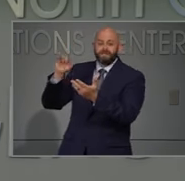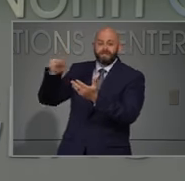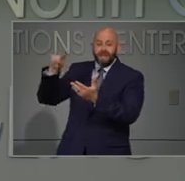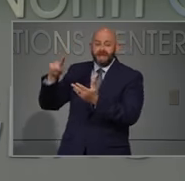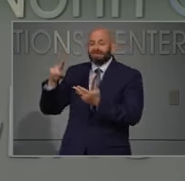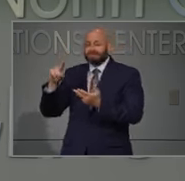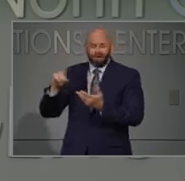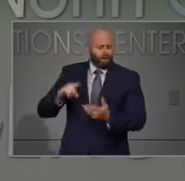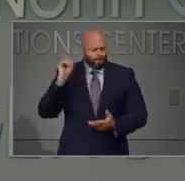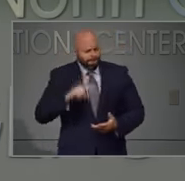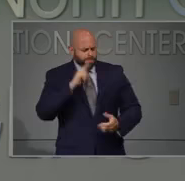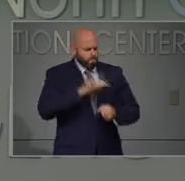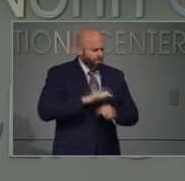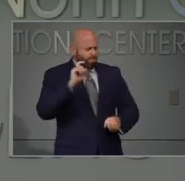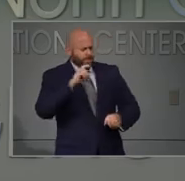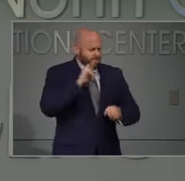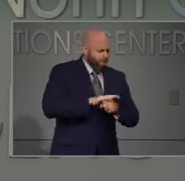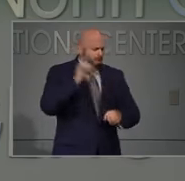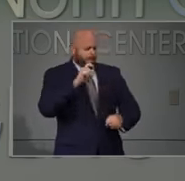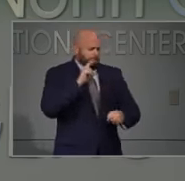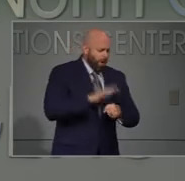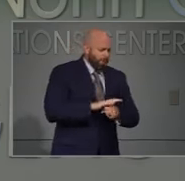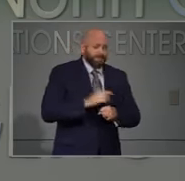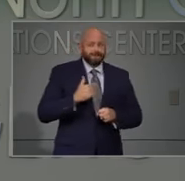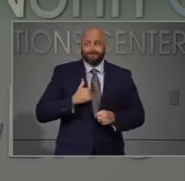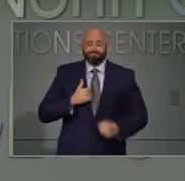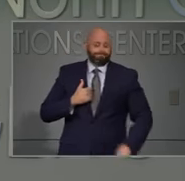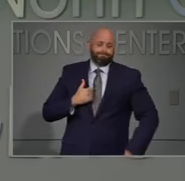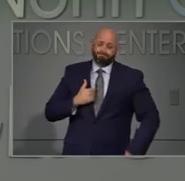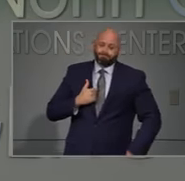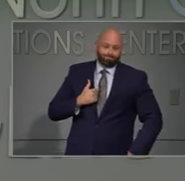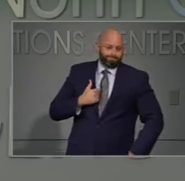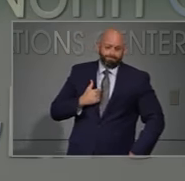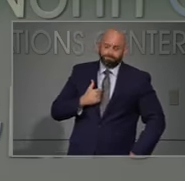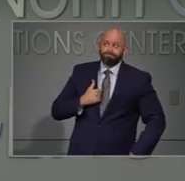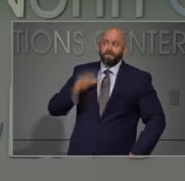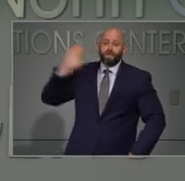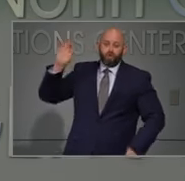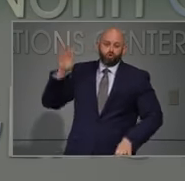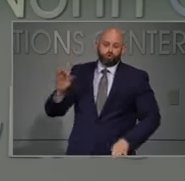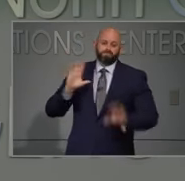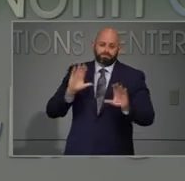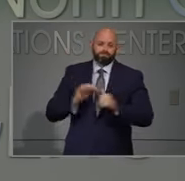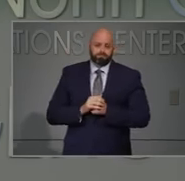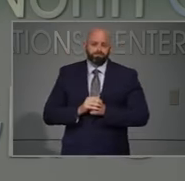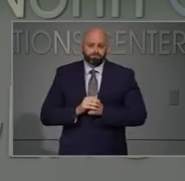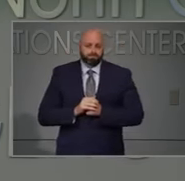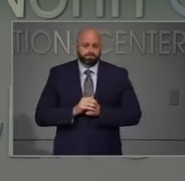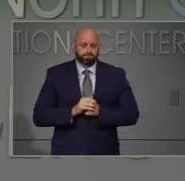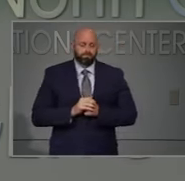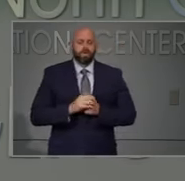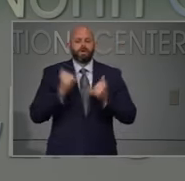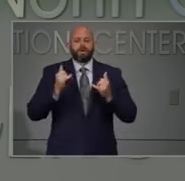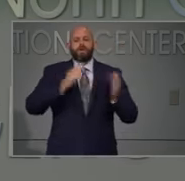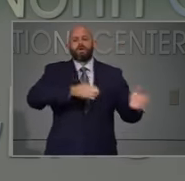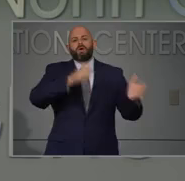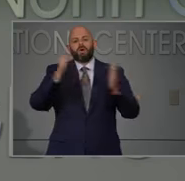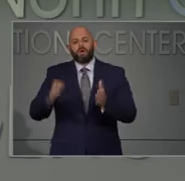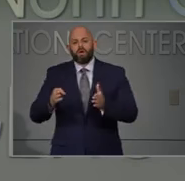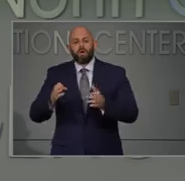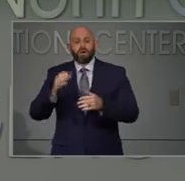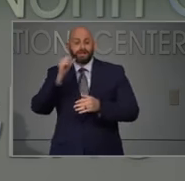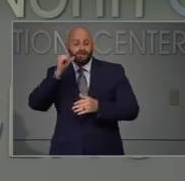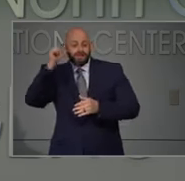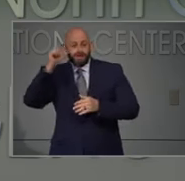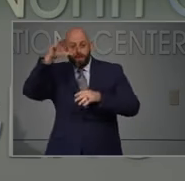guarantee, then that's going to be their decision. as to the comments